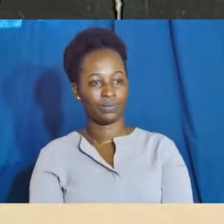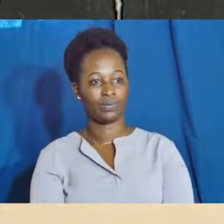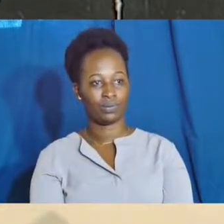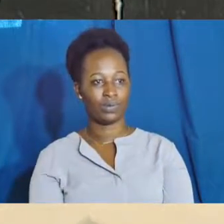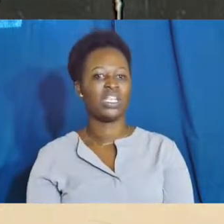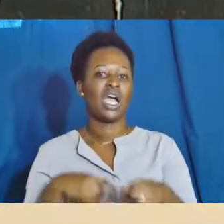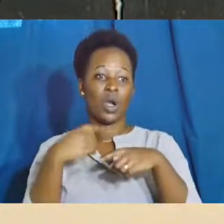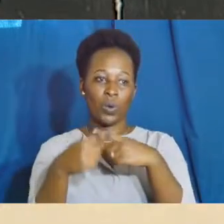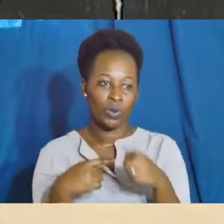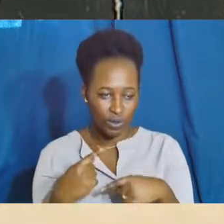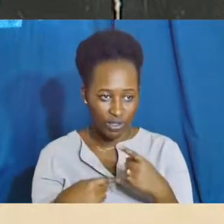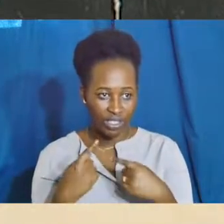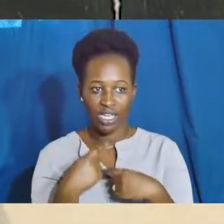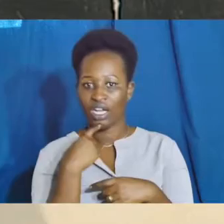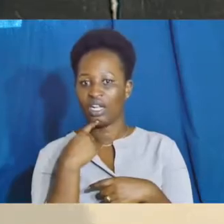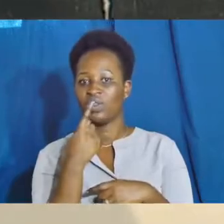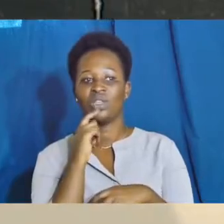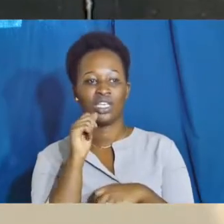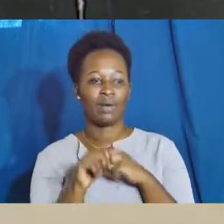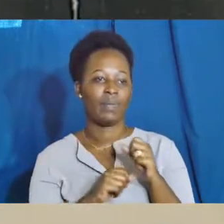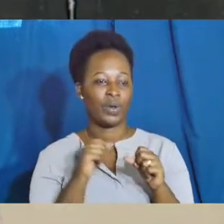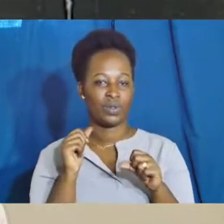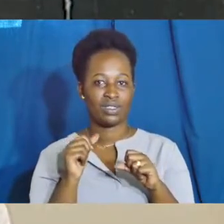He continued talking about